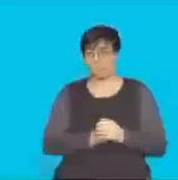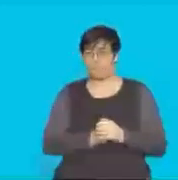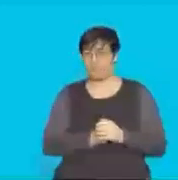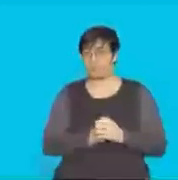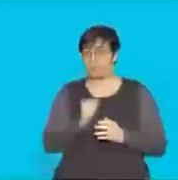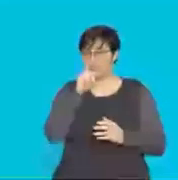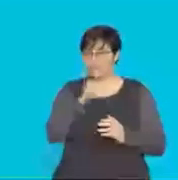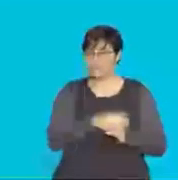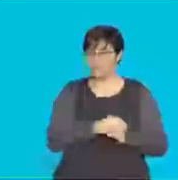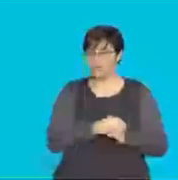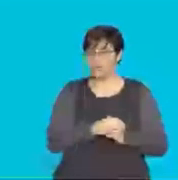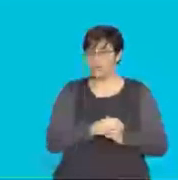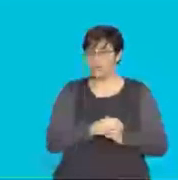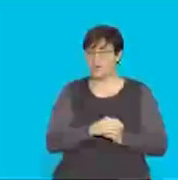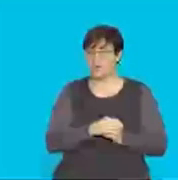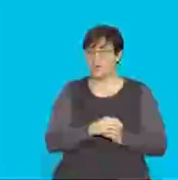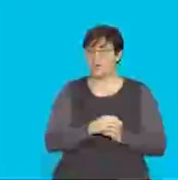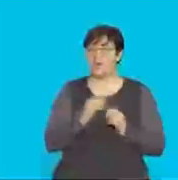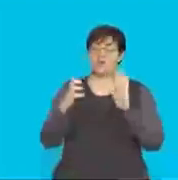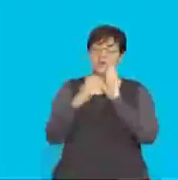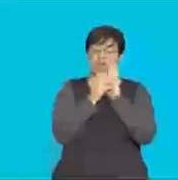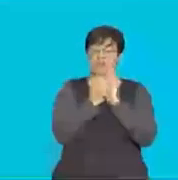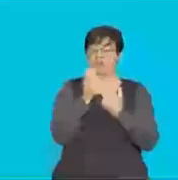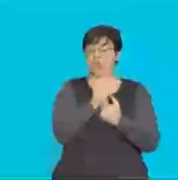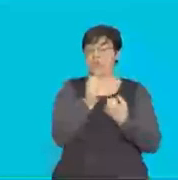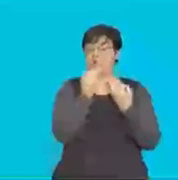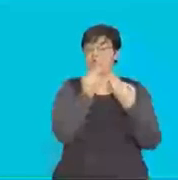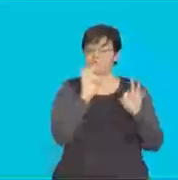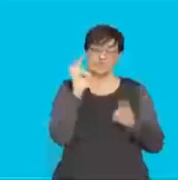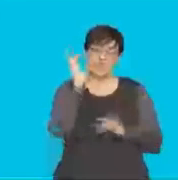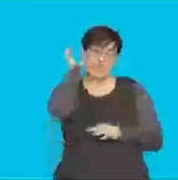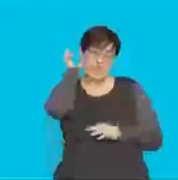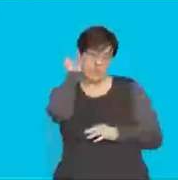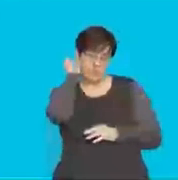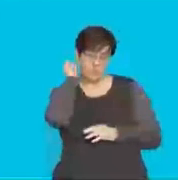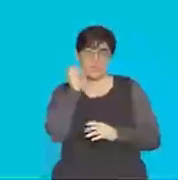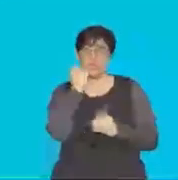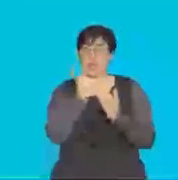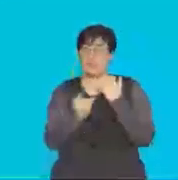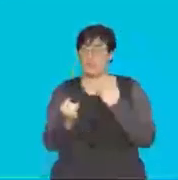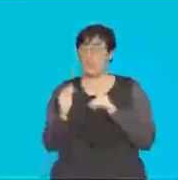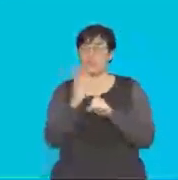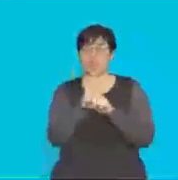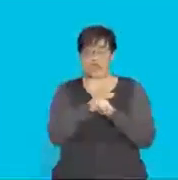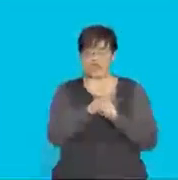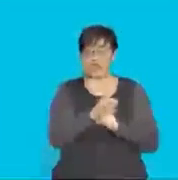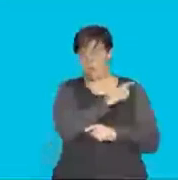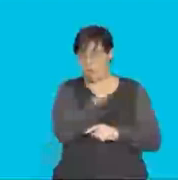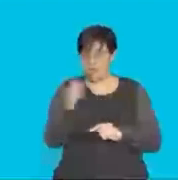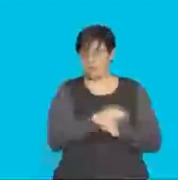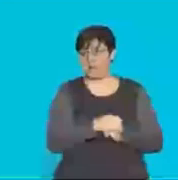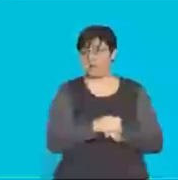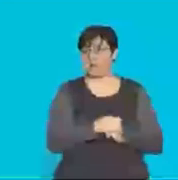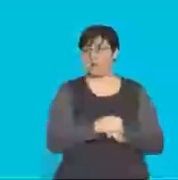Guys, if we go and look at the chart that shows you free earlobes, it's all individuals that are shaded. And